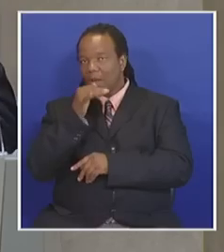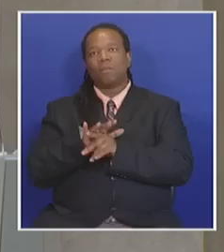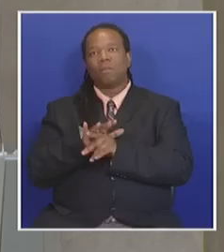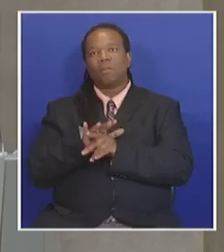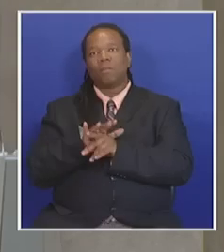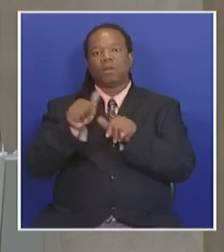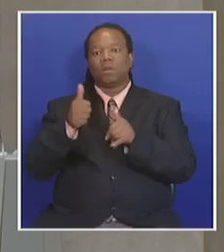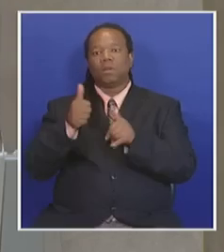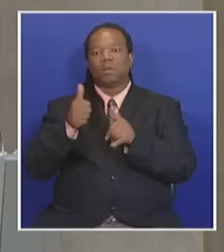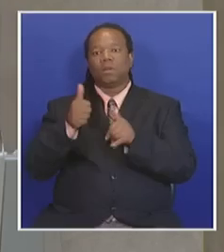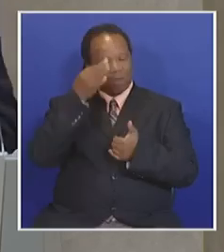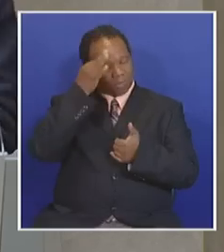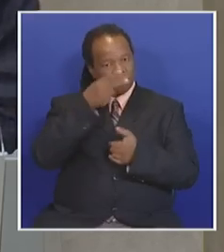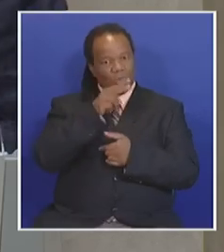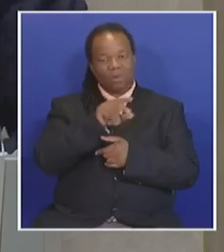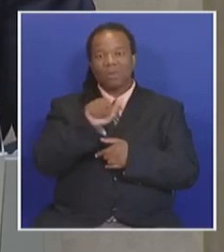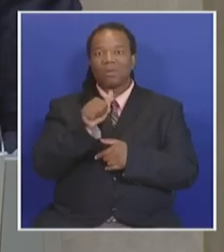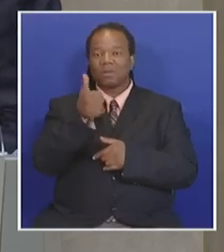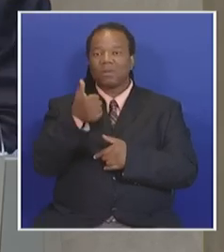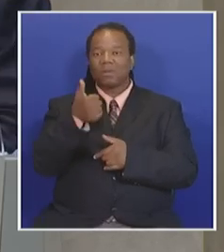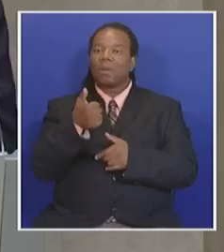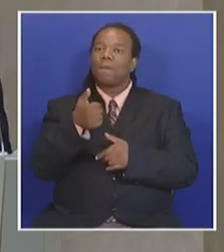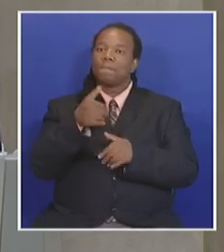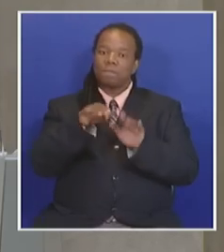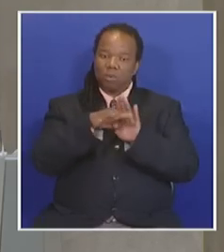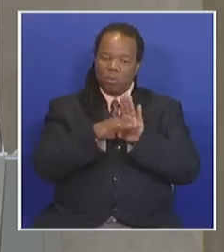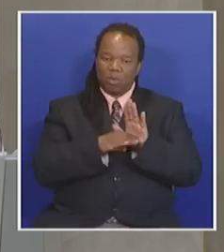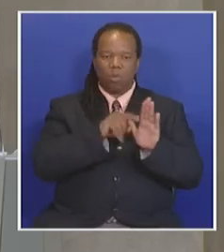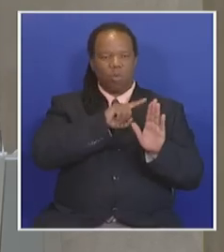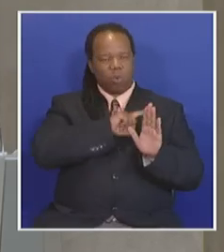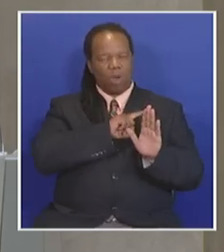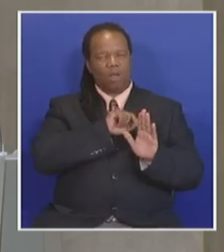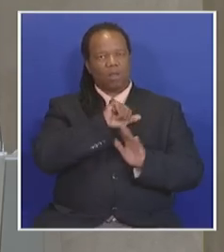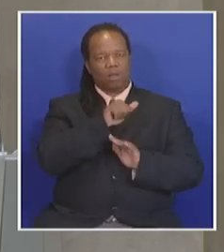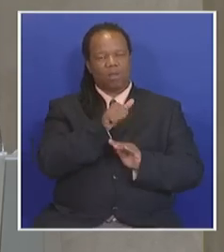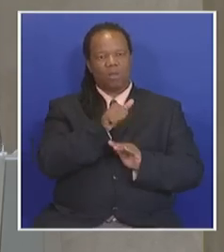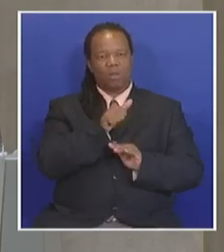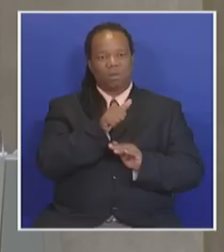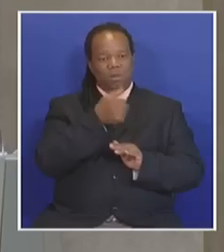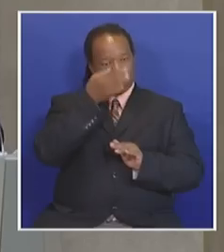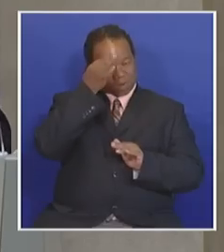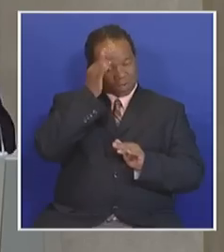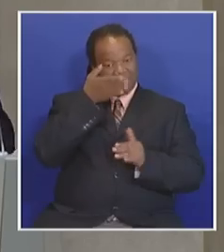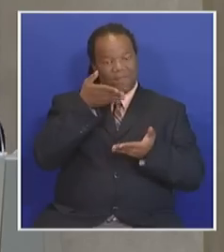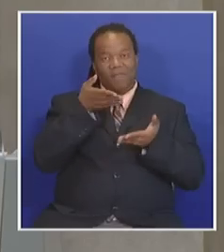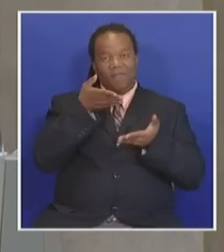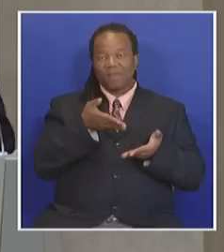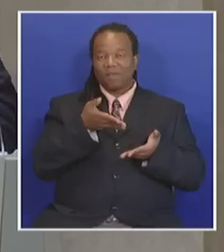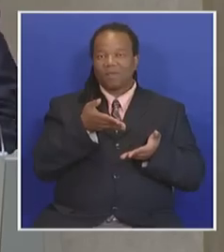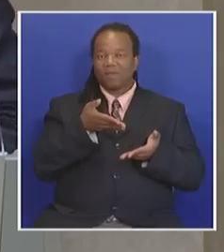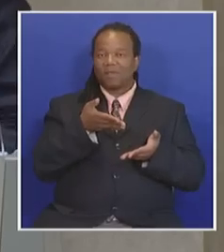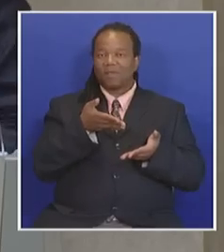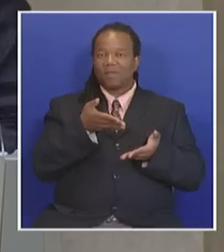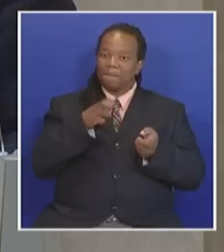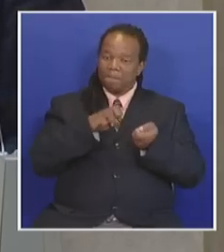program. This is because this government takes the challenge of eradicating